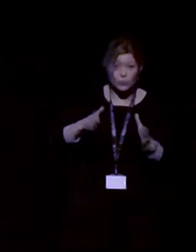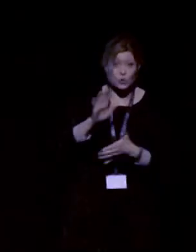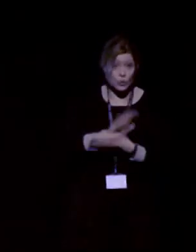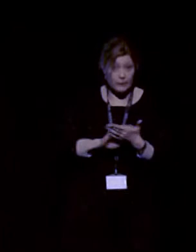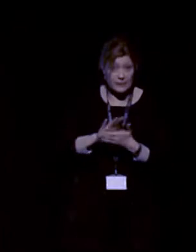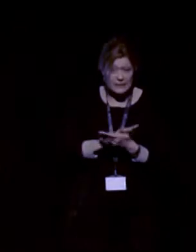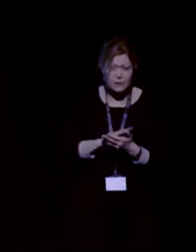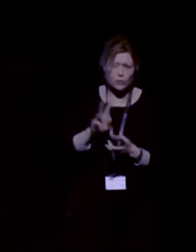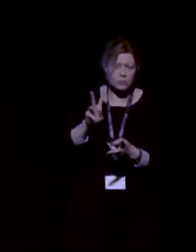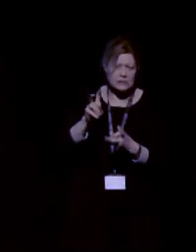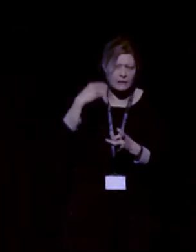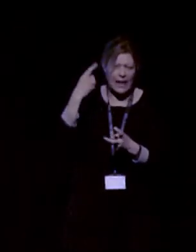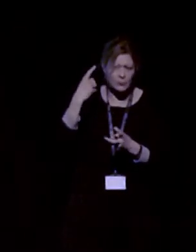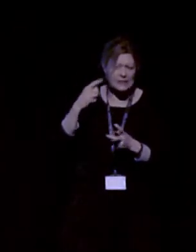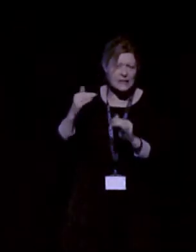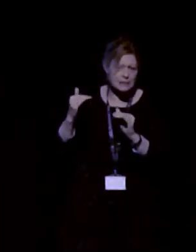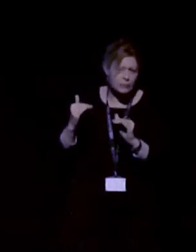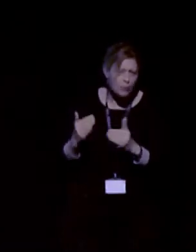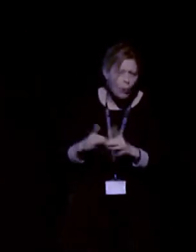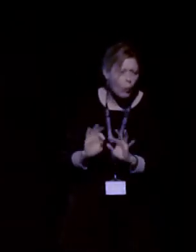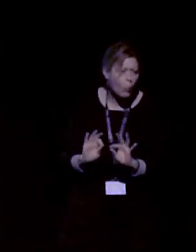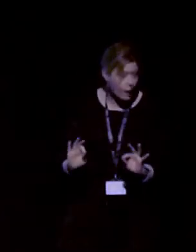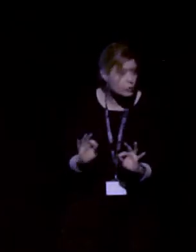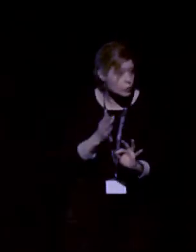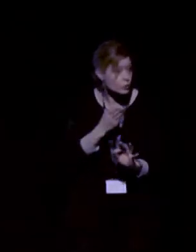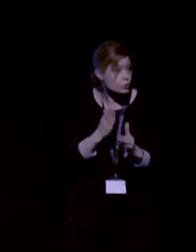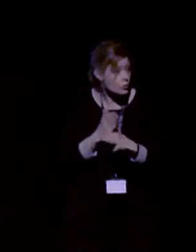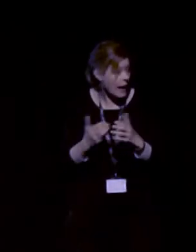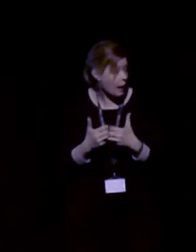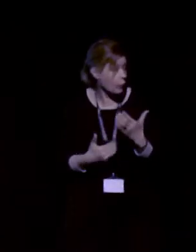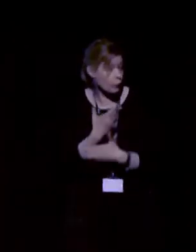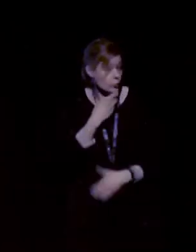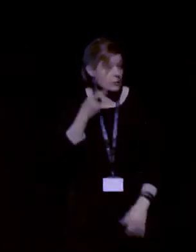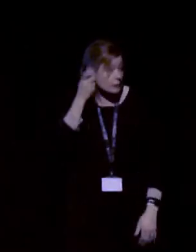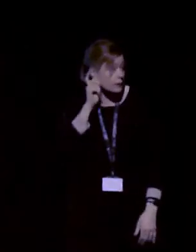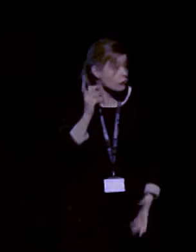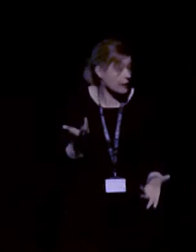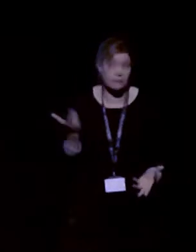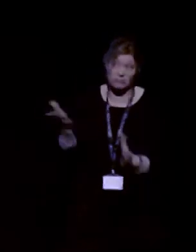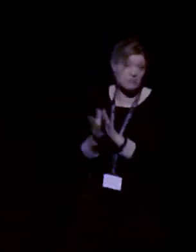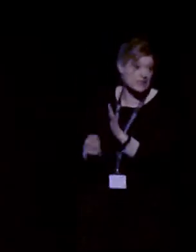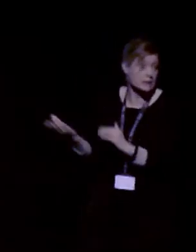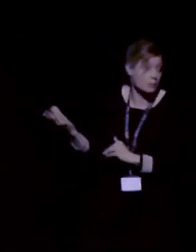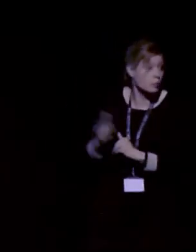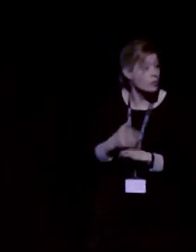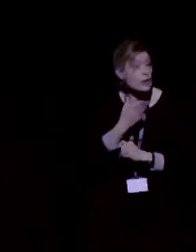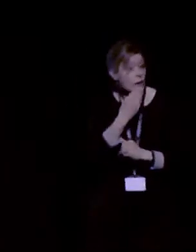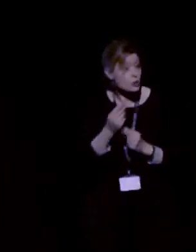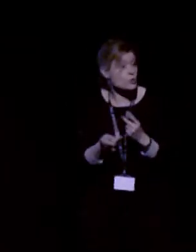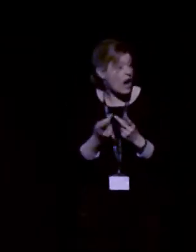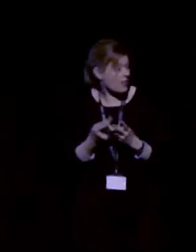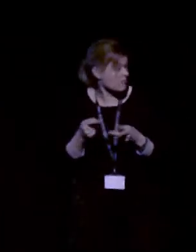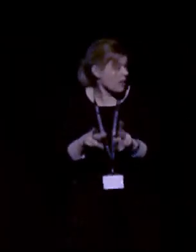loudness via the use of hearing aids in this example, but it can also be done with other